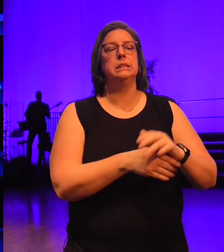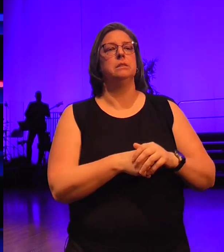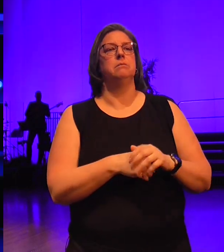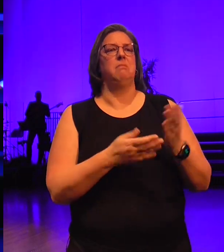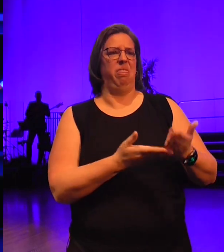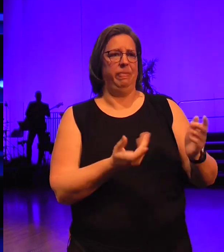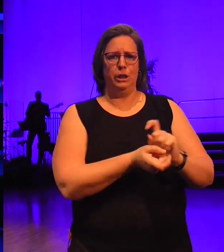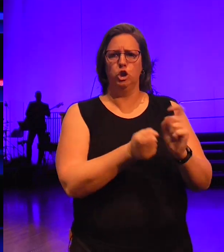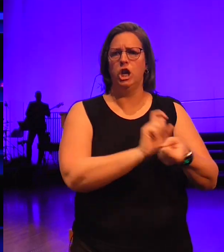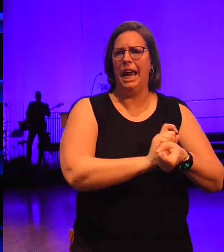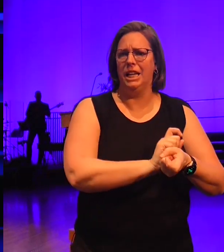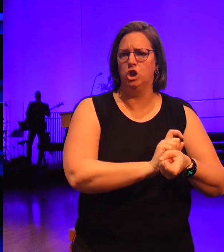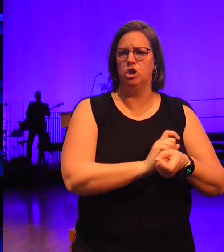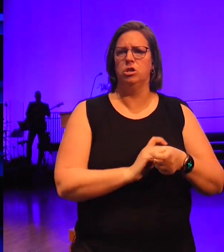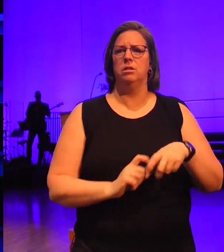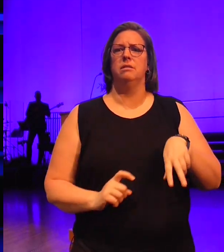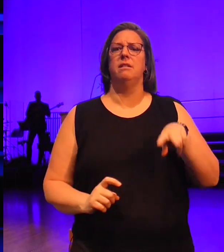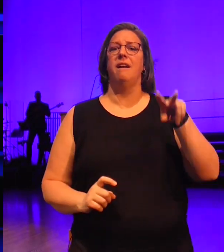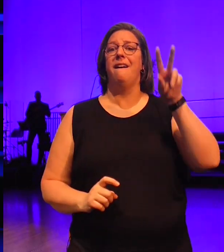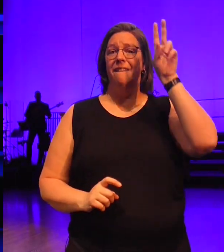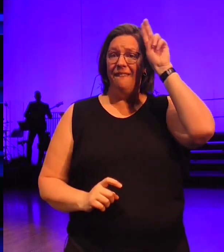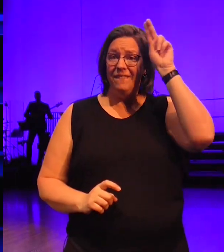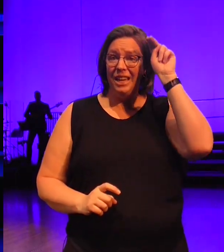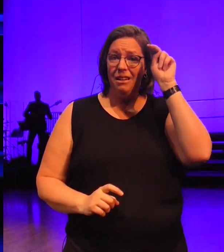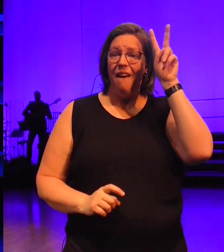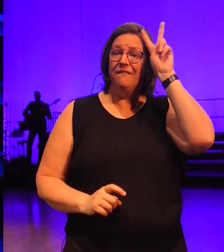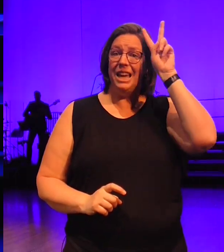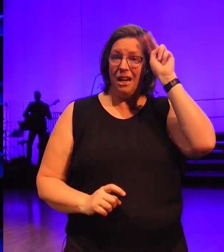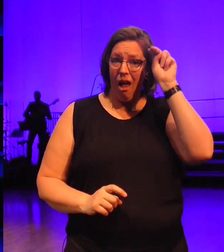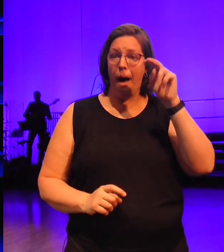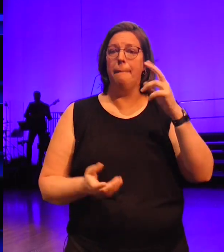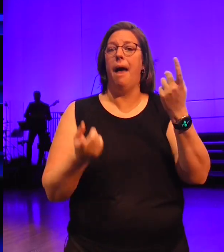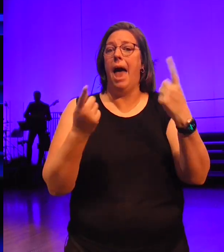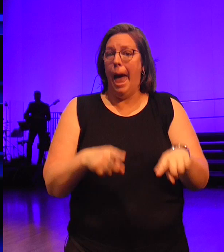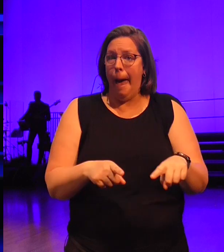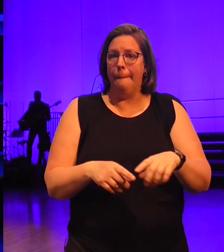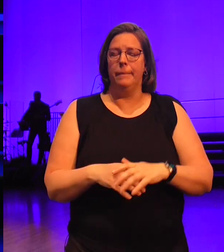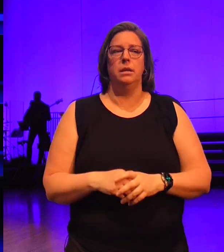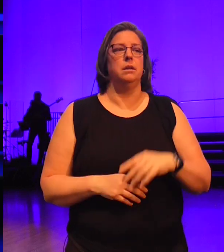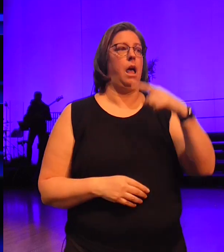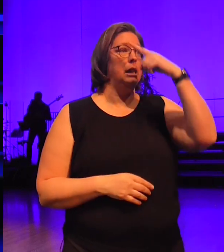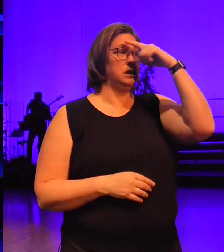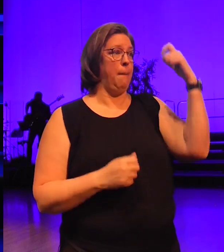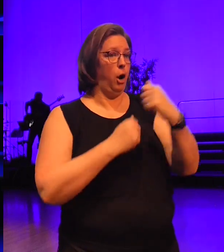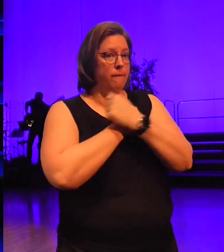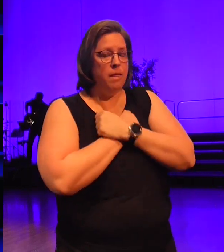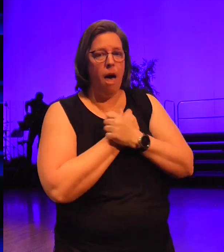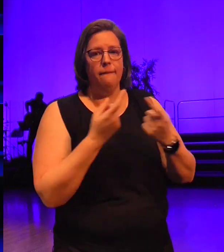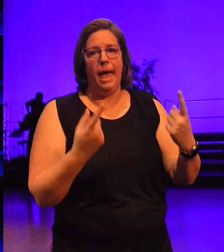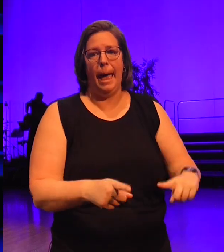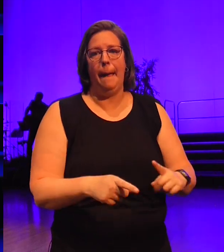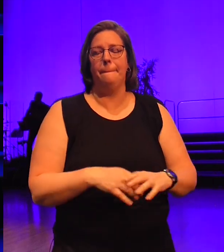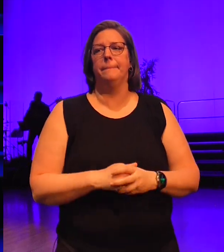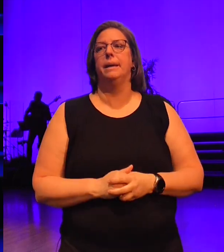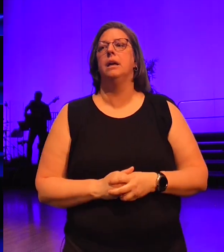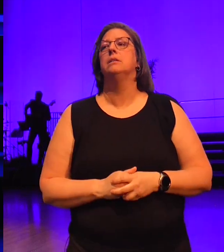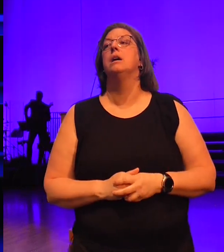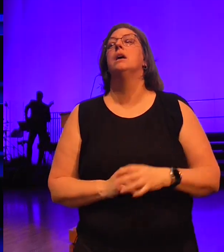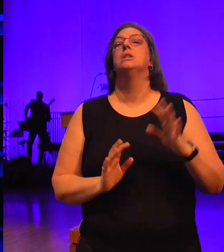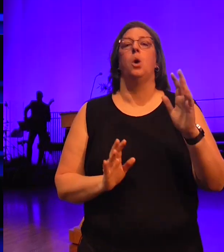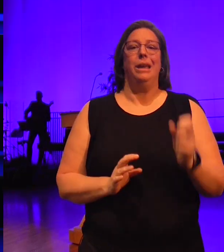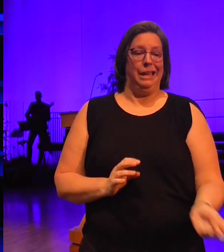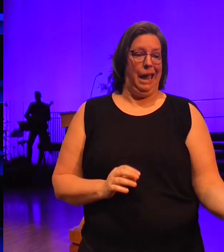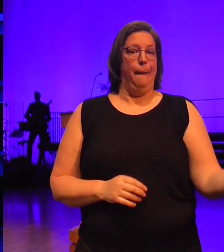changed. Vietnam happened. The Summer of Love happened. And he came back and he did a TV